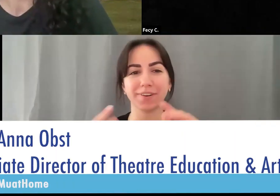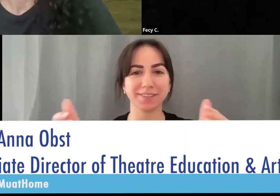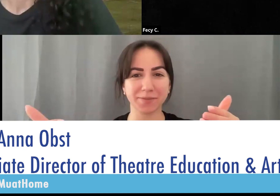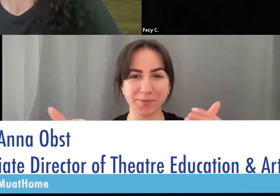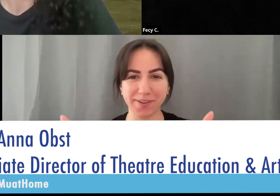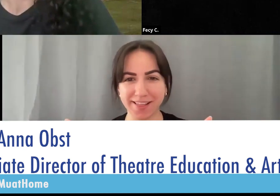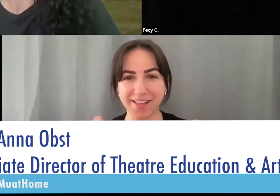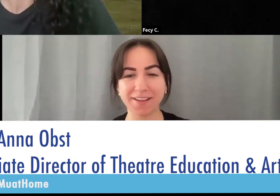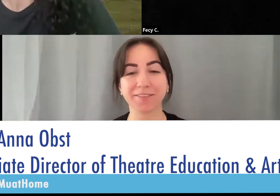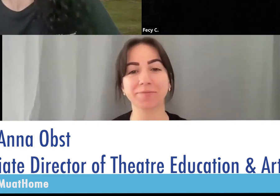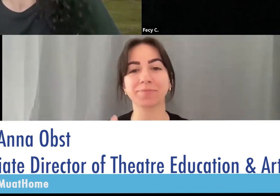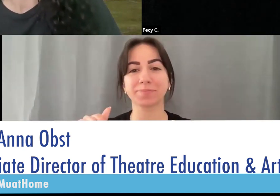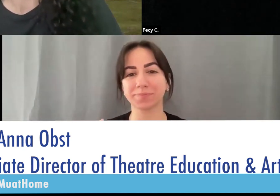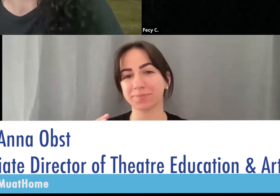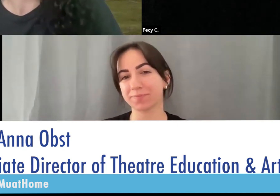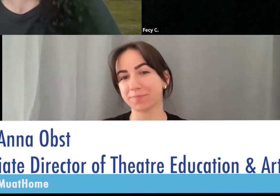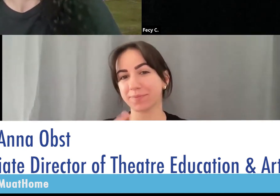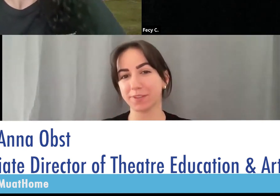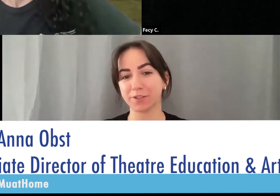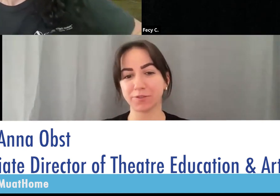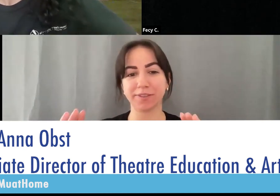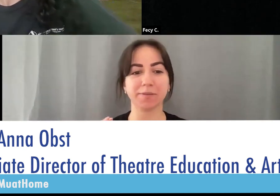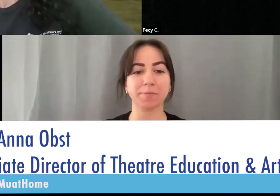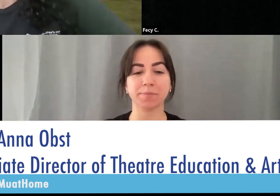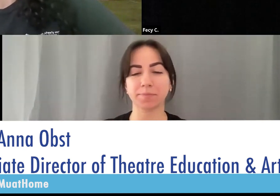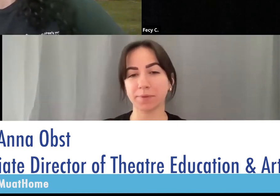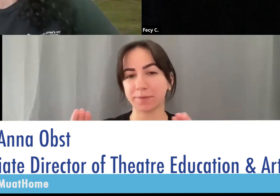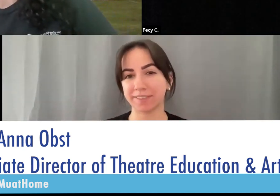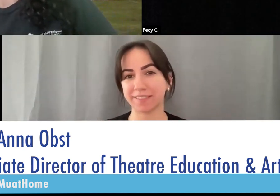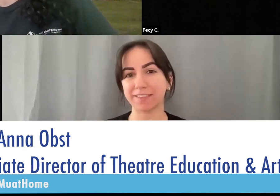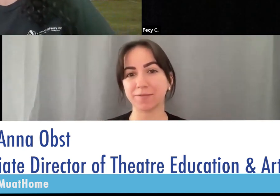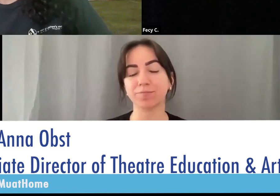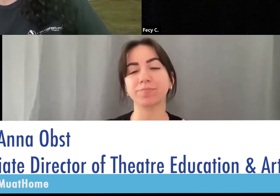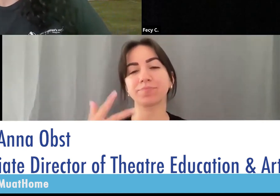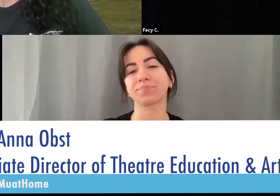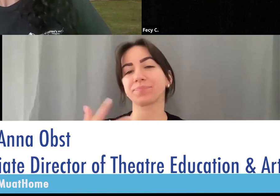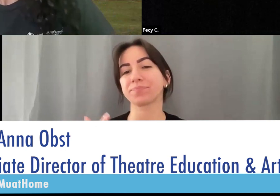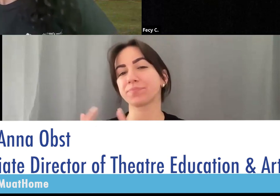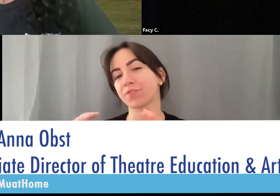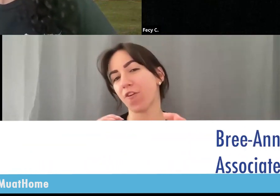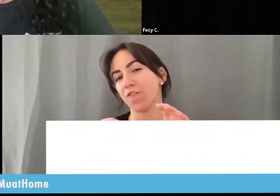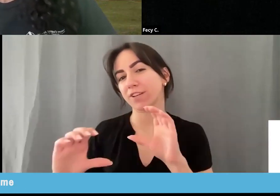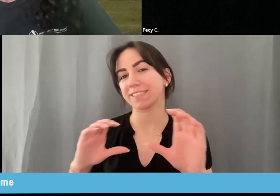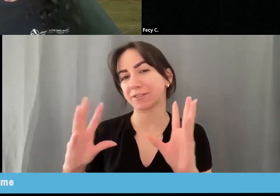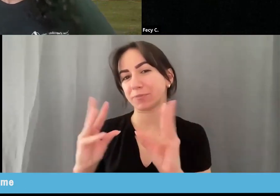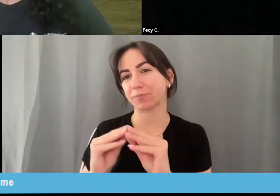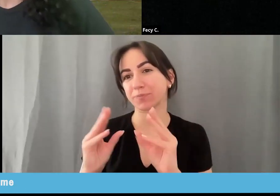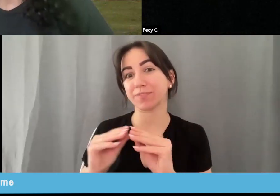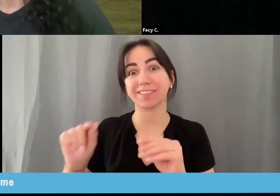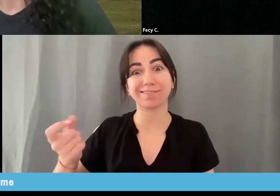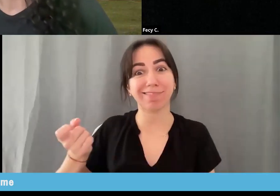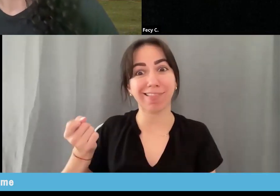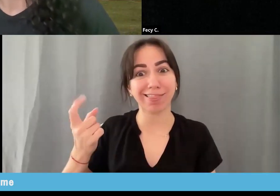Welcome to Miami Children's Museum's quarterly conversation. It's our 11th